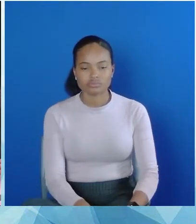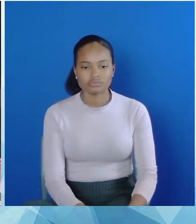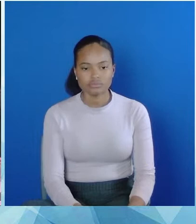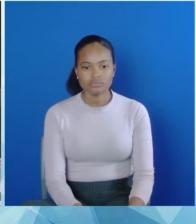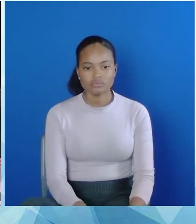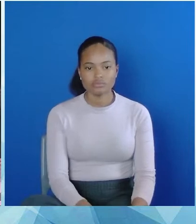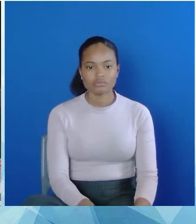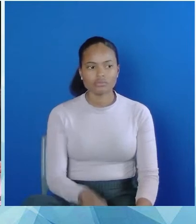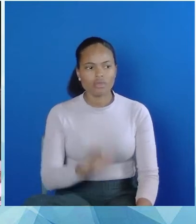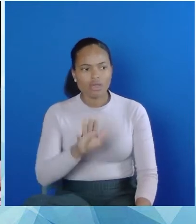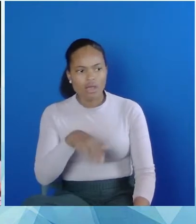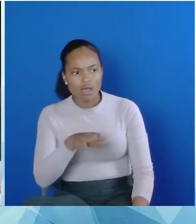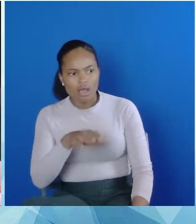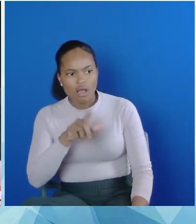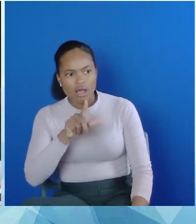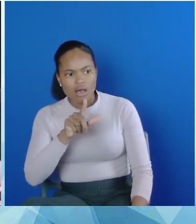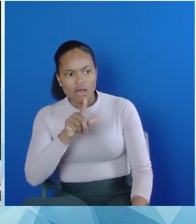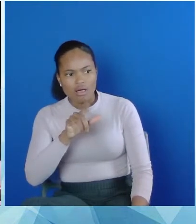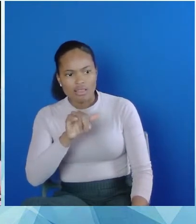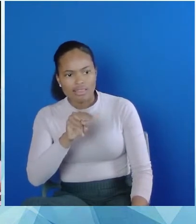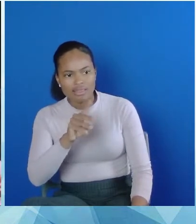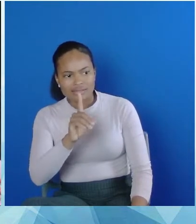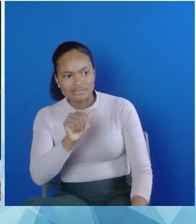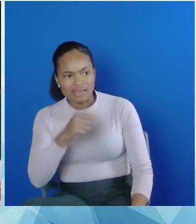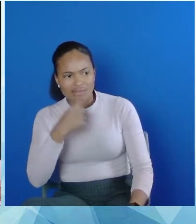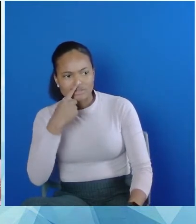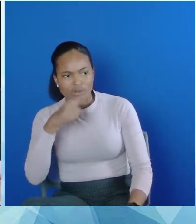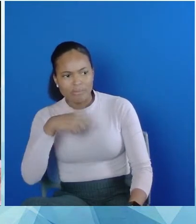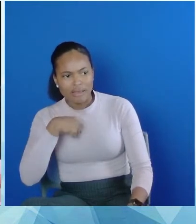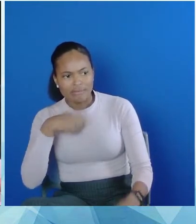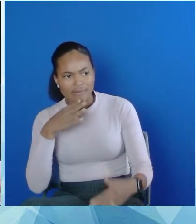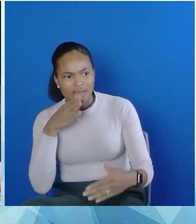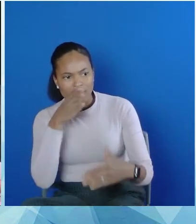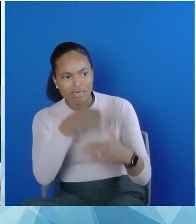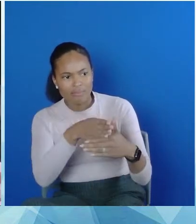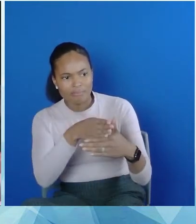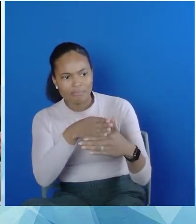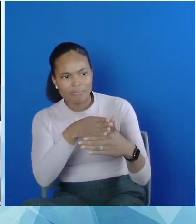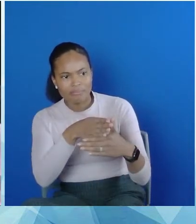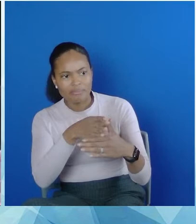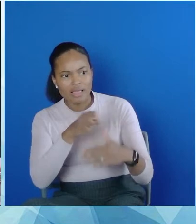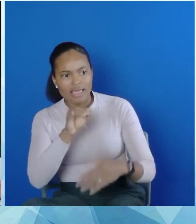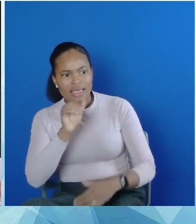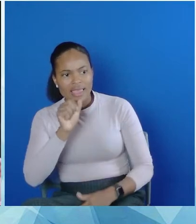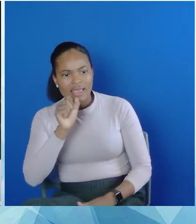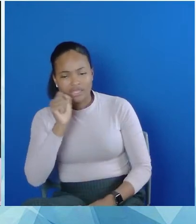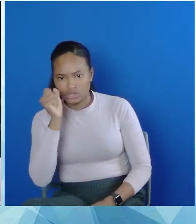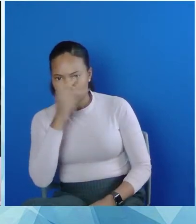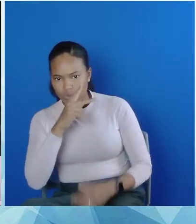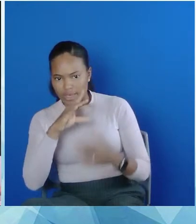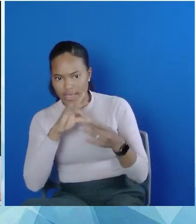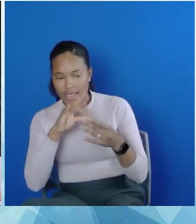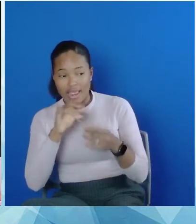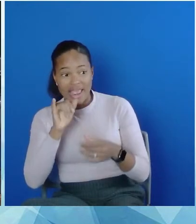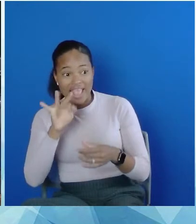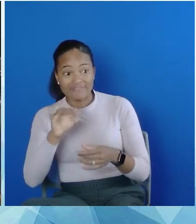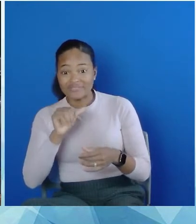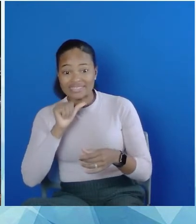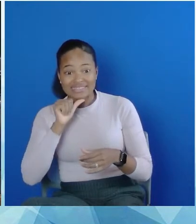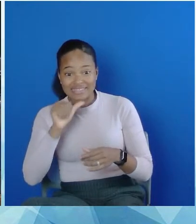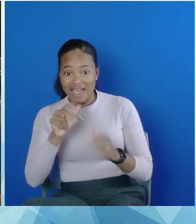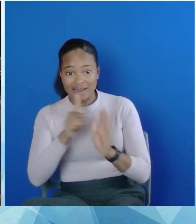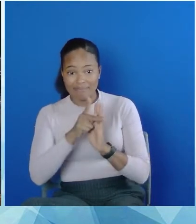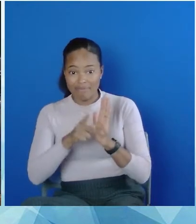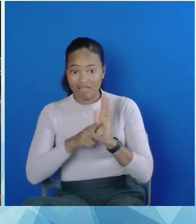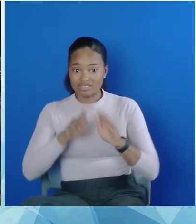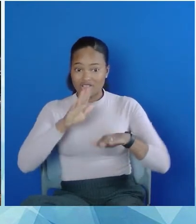Oh, Linda, can I interrupt you really quickly? If it is not one of the policies that are on the agenda, we